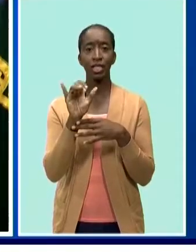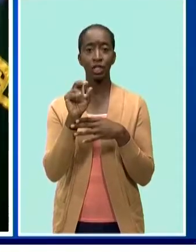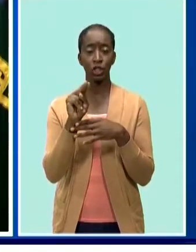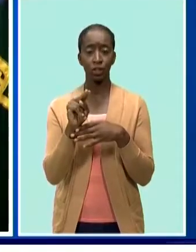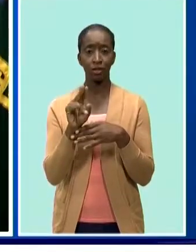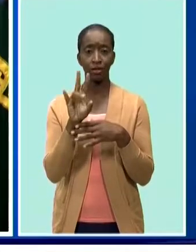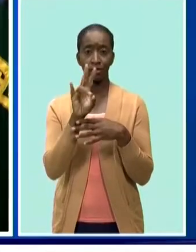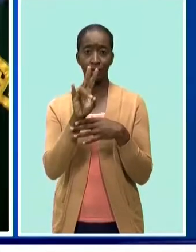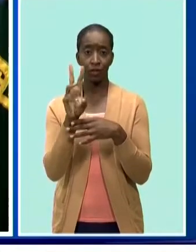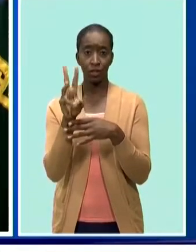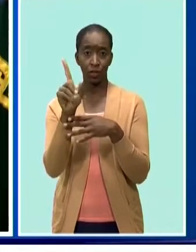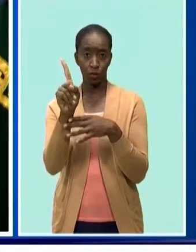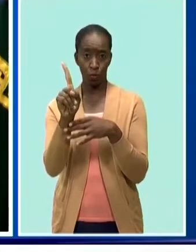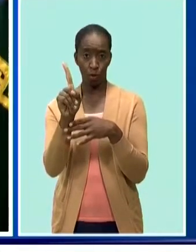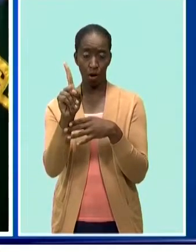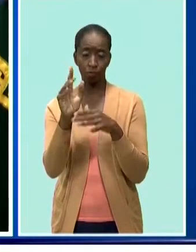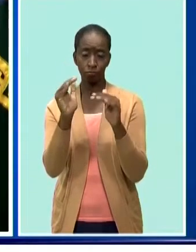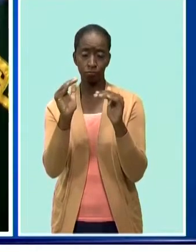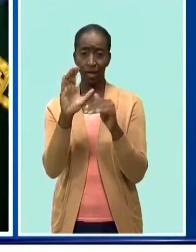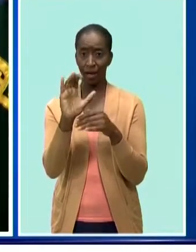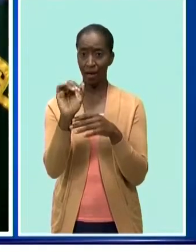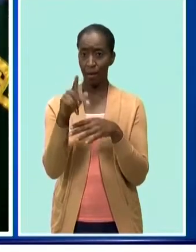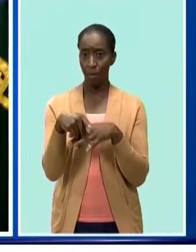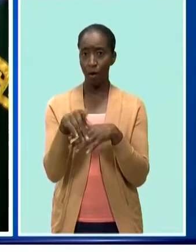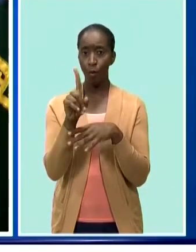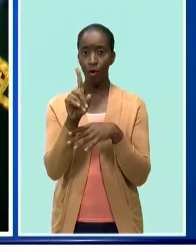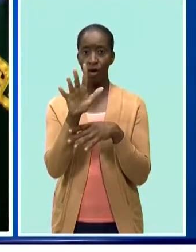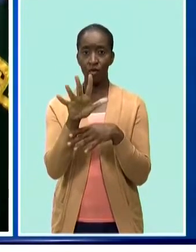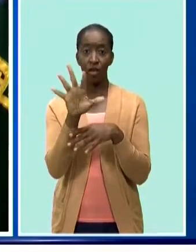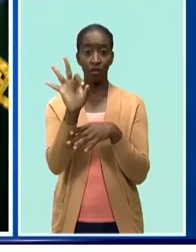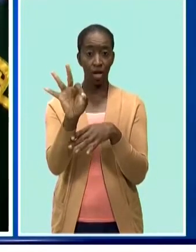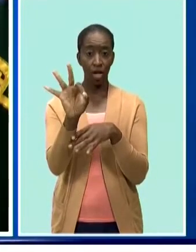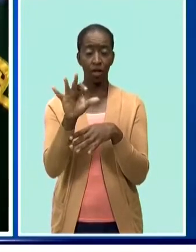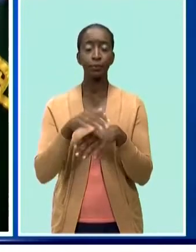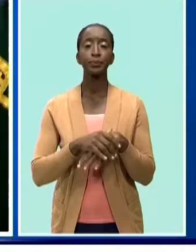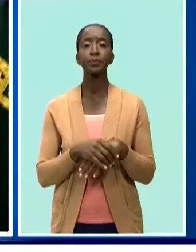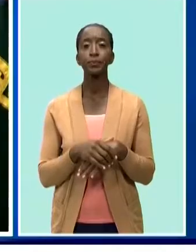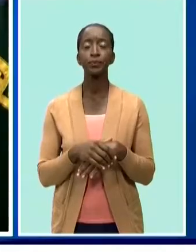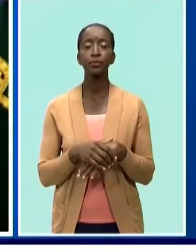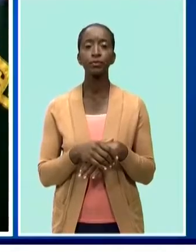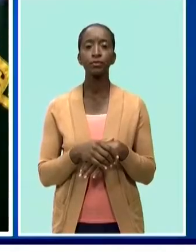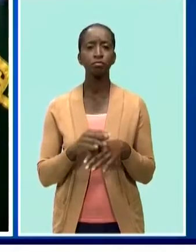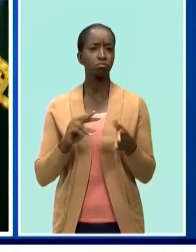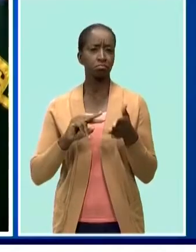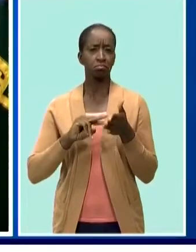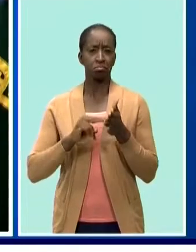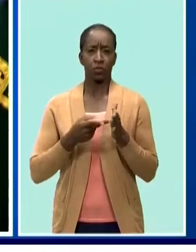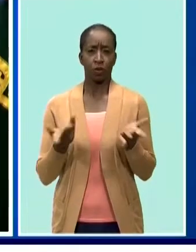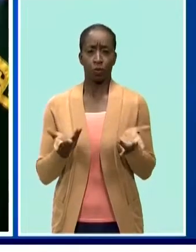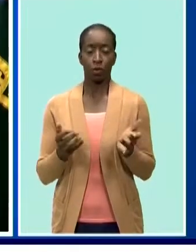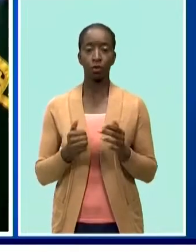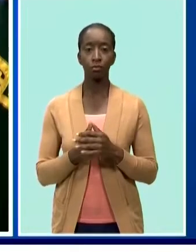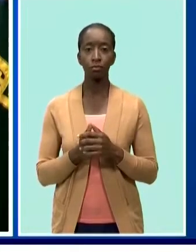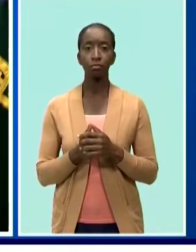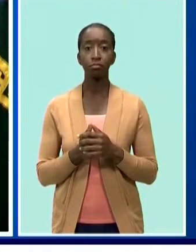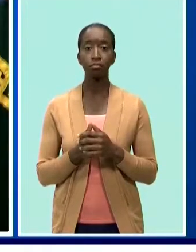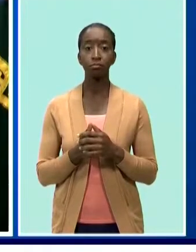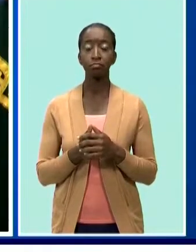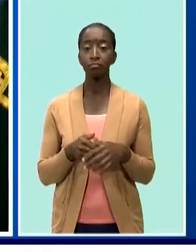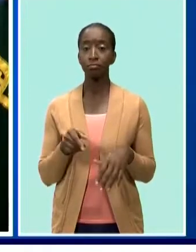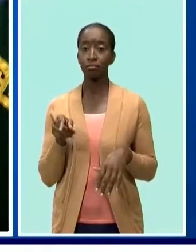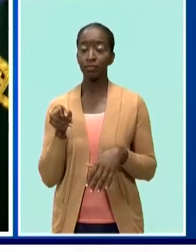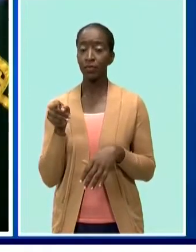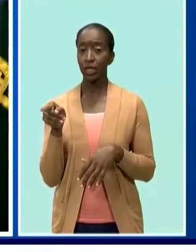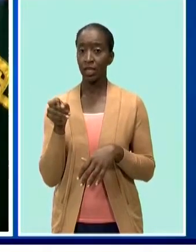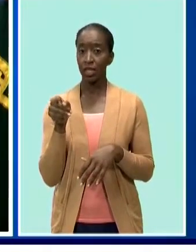the Defense Act, Cap 159, and that is they wrongfully communicated